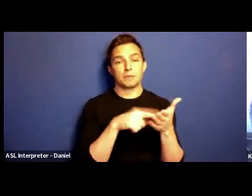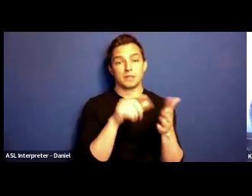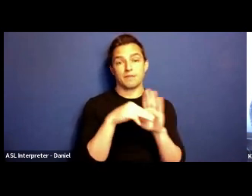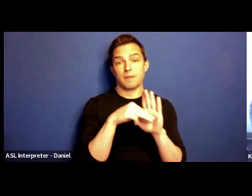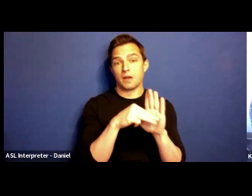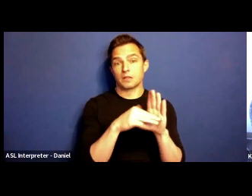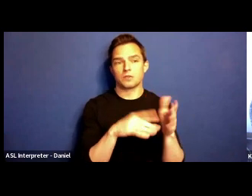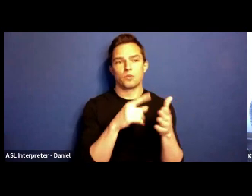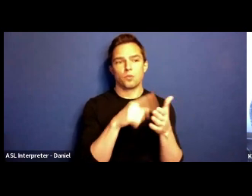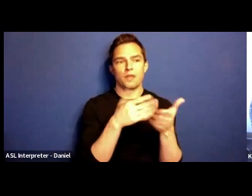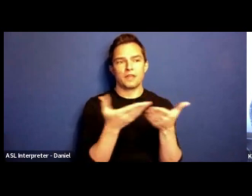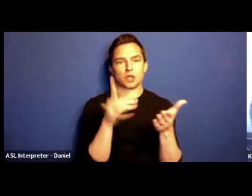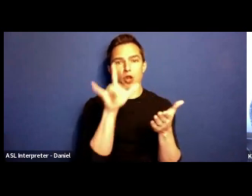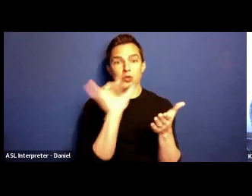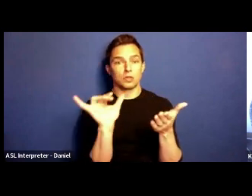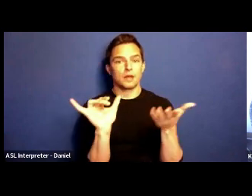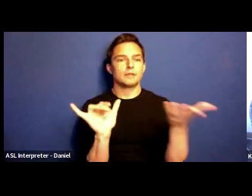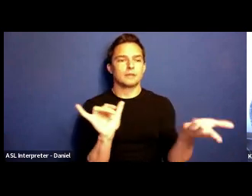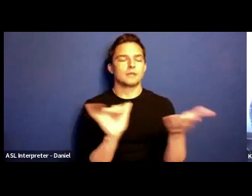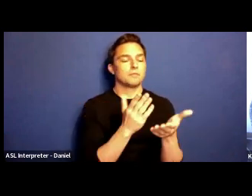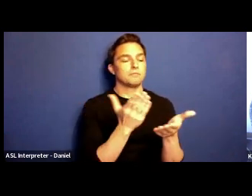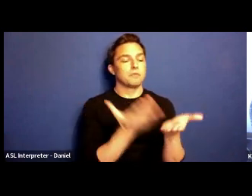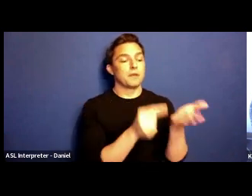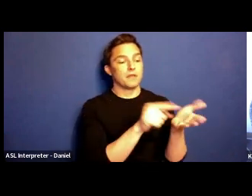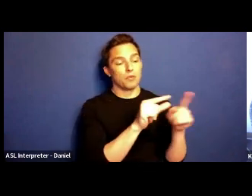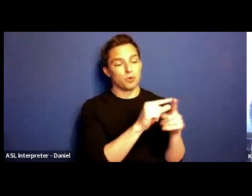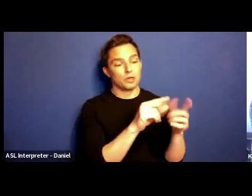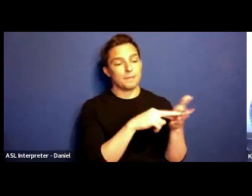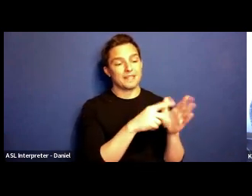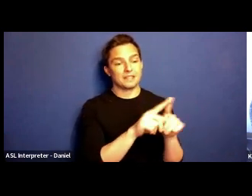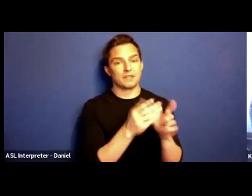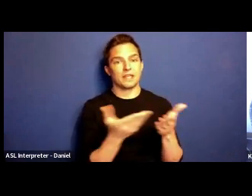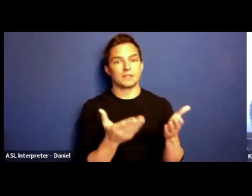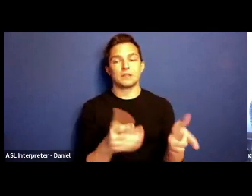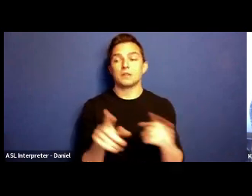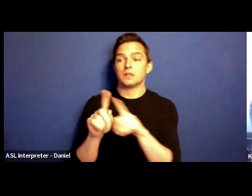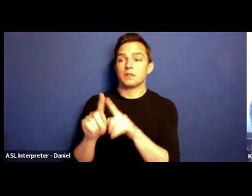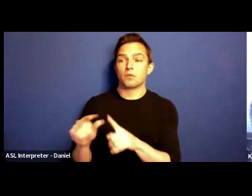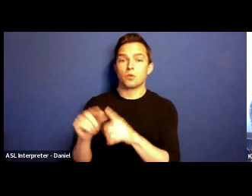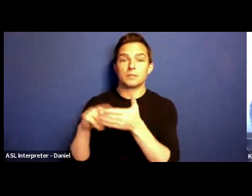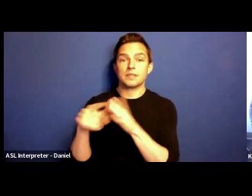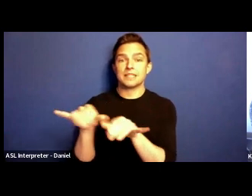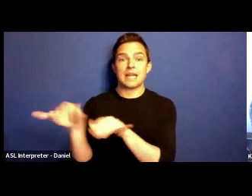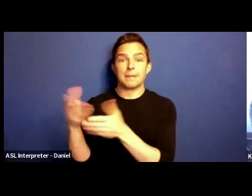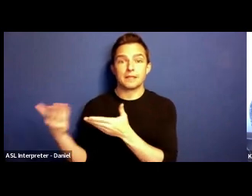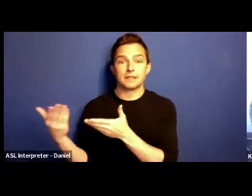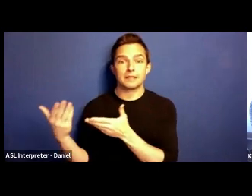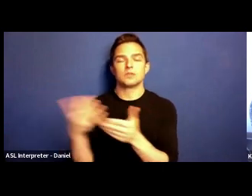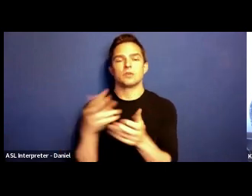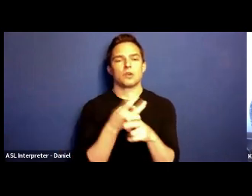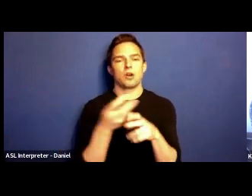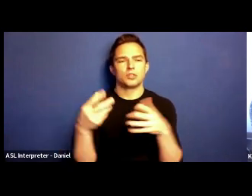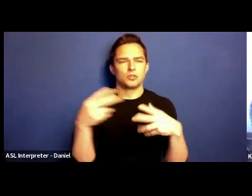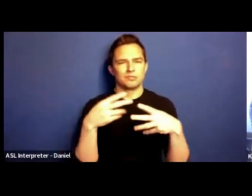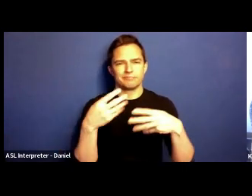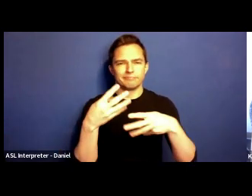what things look like. Sometimes we use the same word to mean different things. Sometimes we use different words to mean the same things. It's hard. So we spent a lot of time trying to